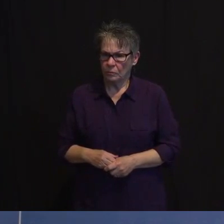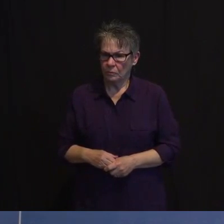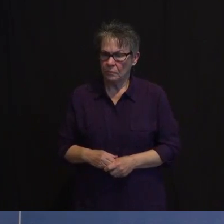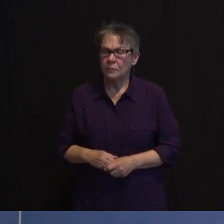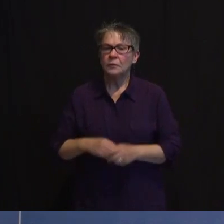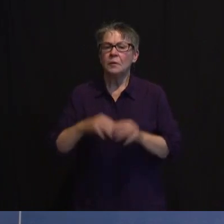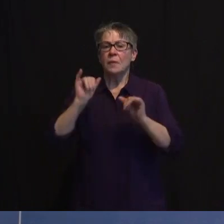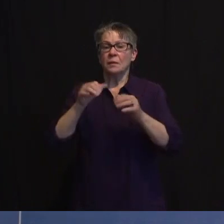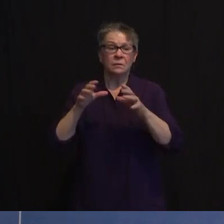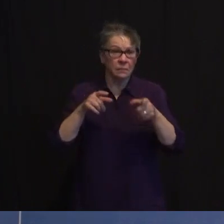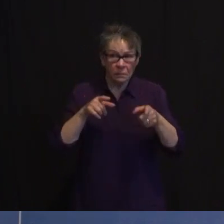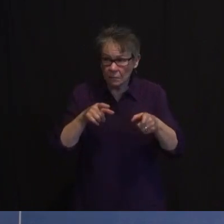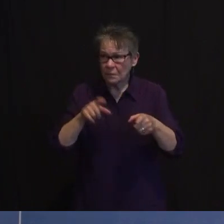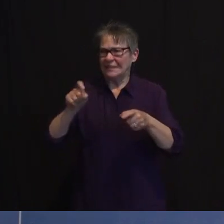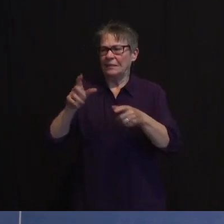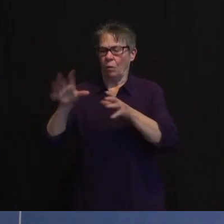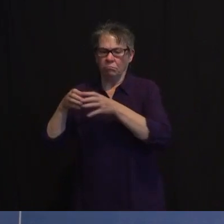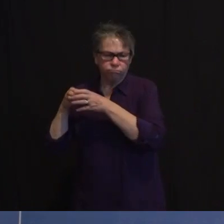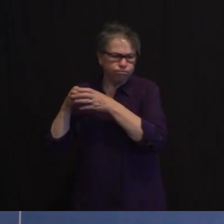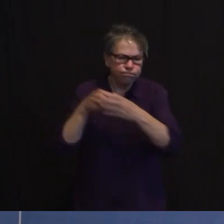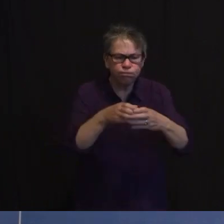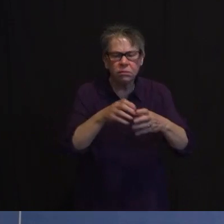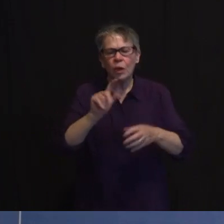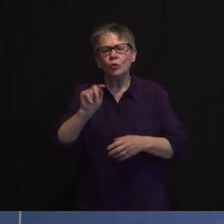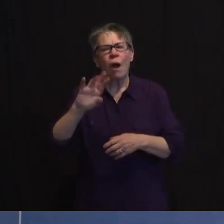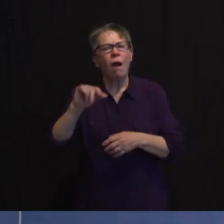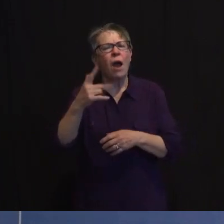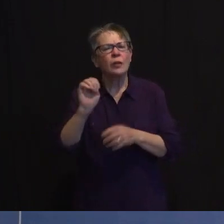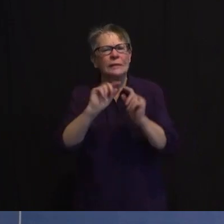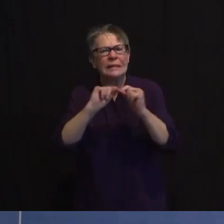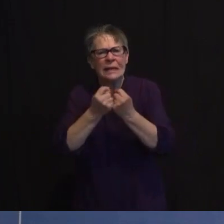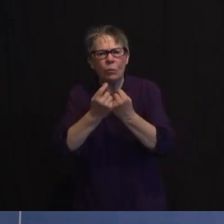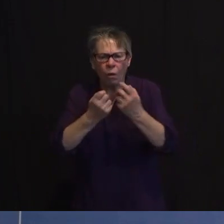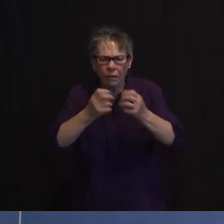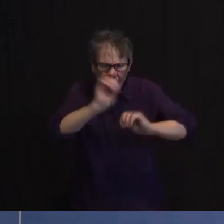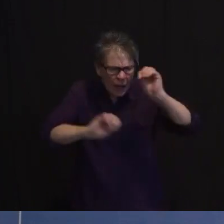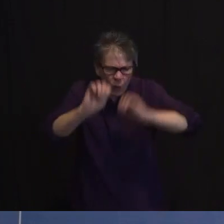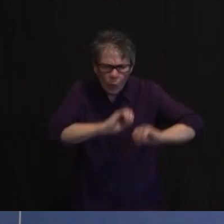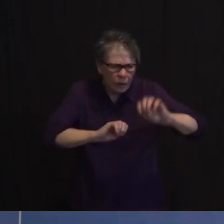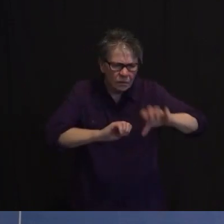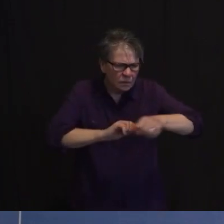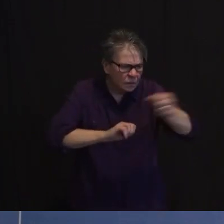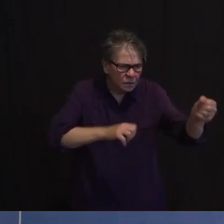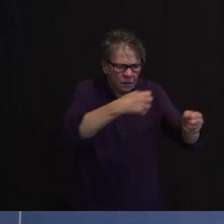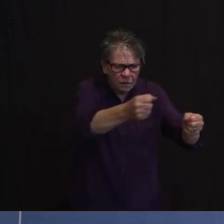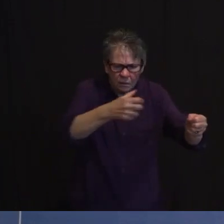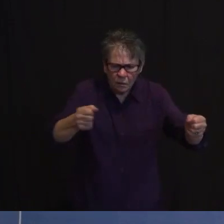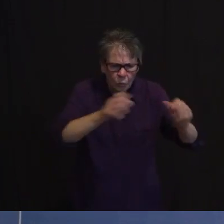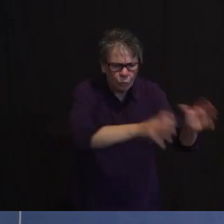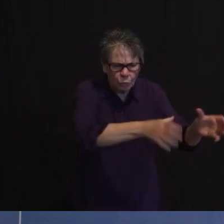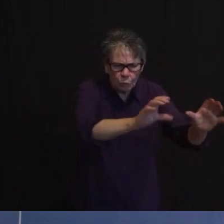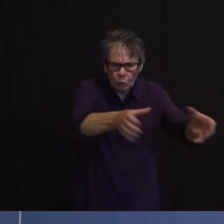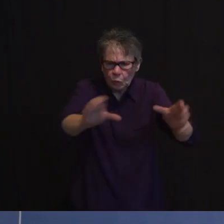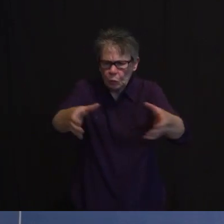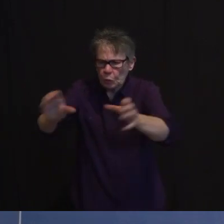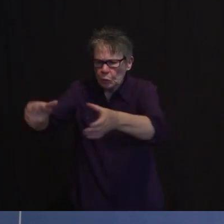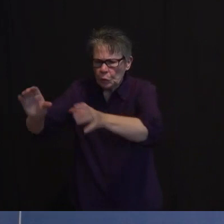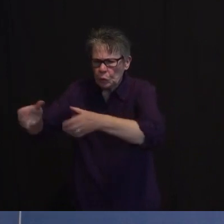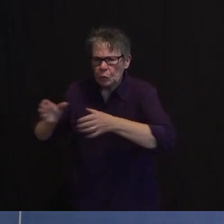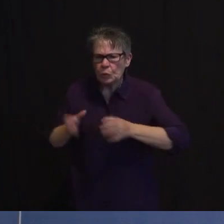resources, and 3 reassessment criteria to determine whether the ongoing provision of critical care